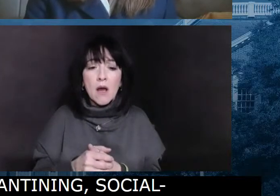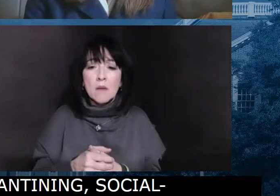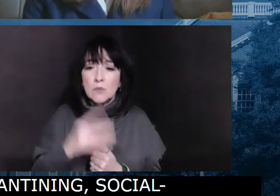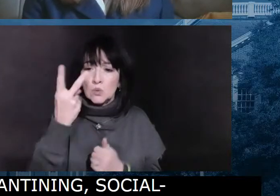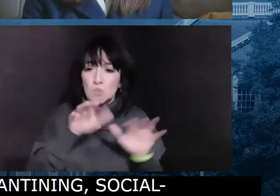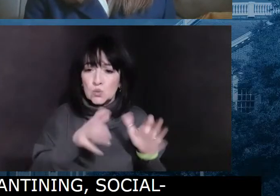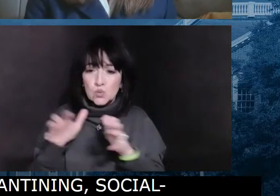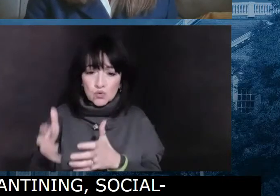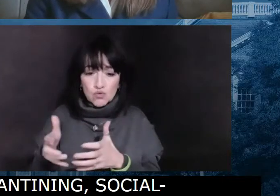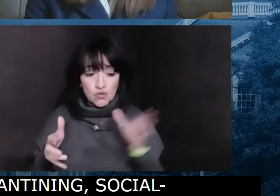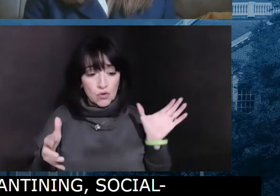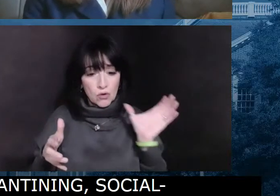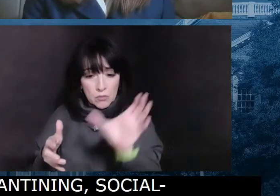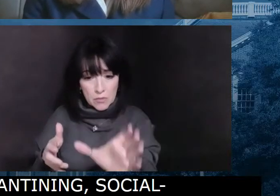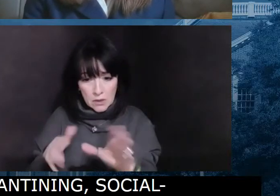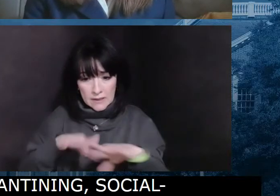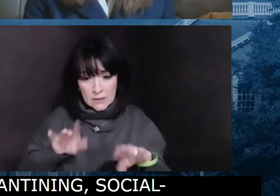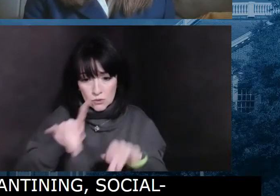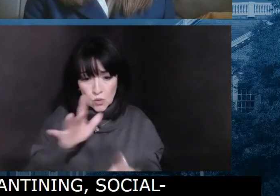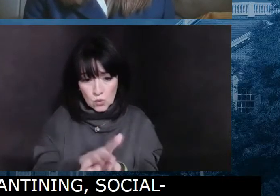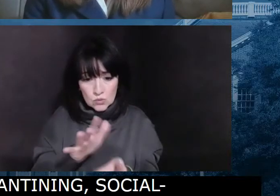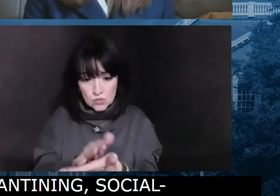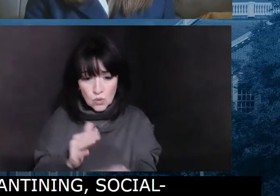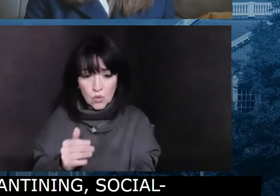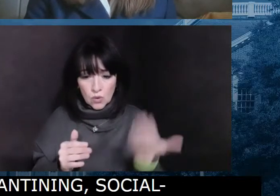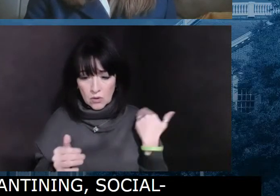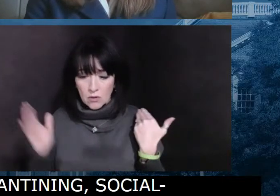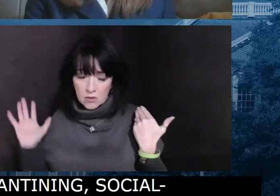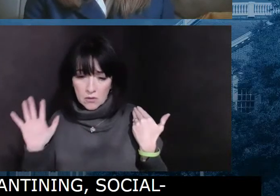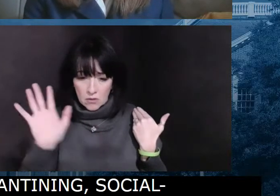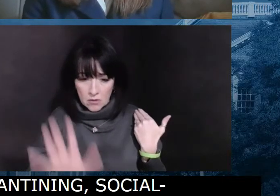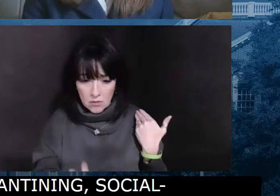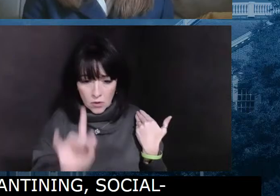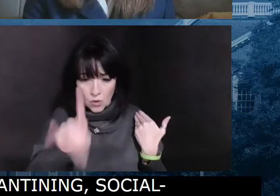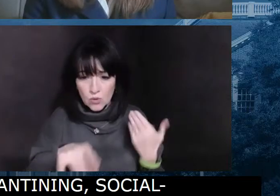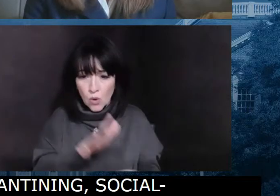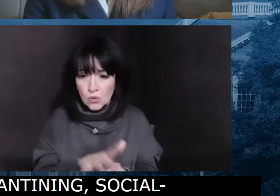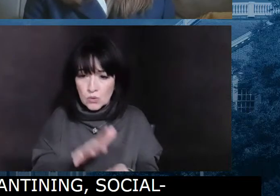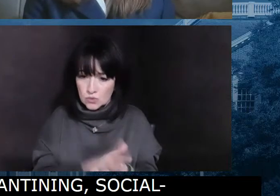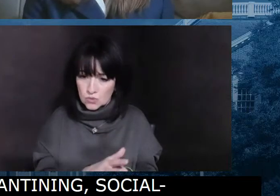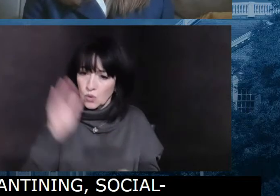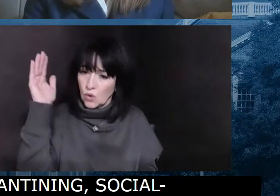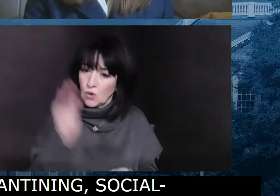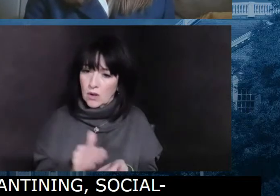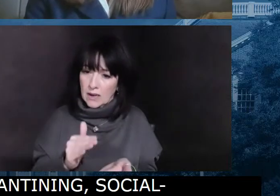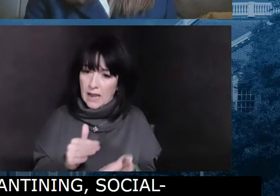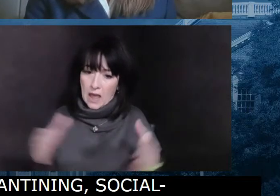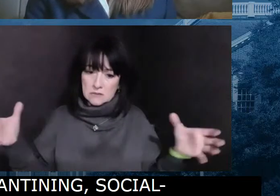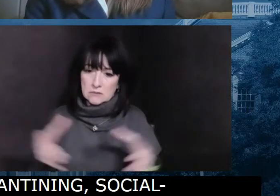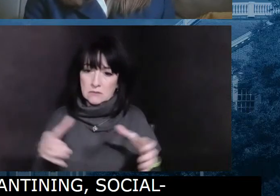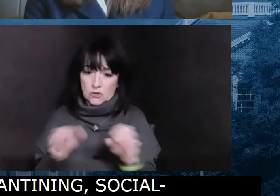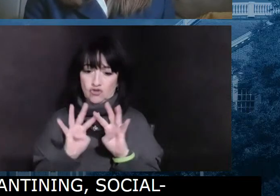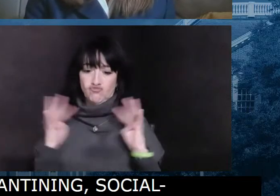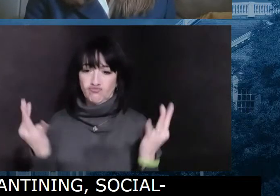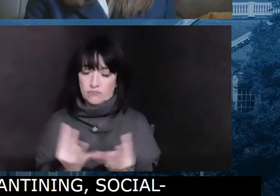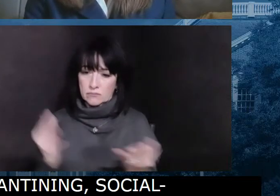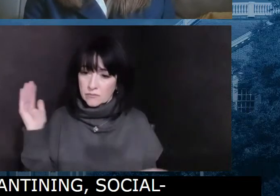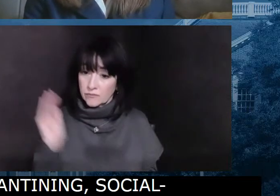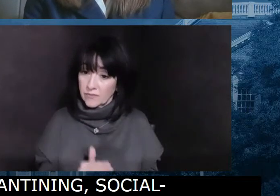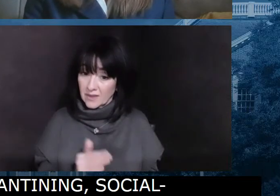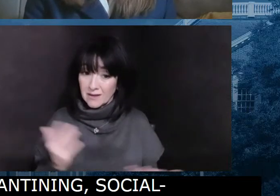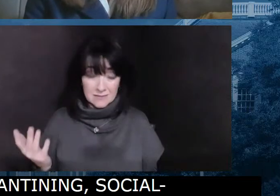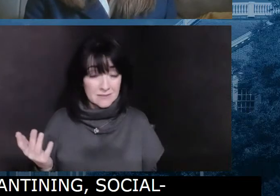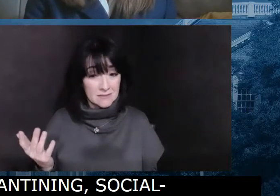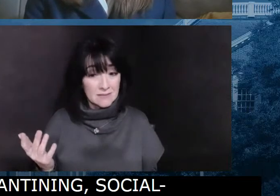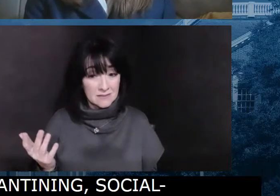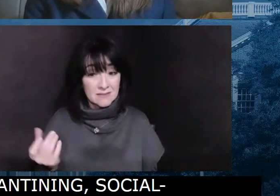we have a lot of experience with all of that now in Delaware, to the degree where when we had very high case rates in December and